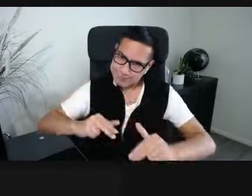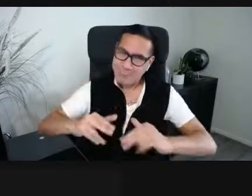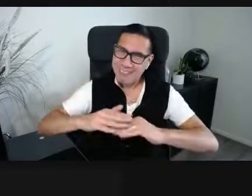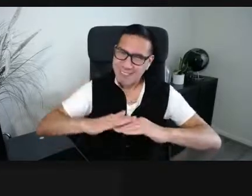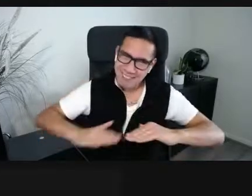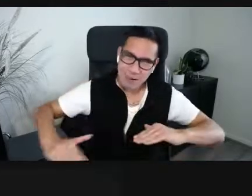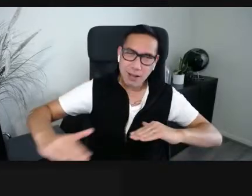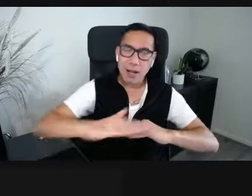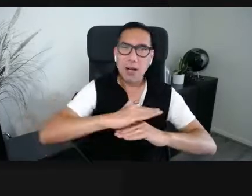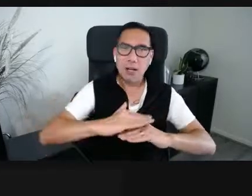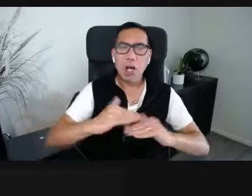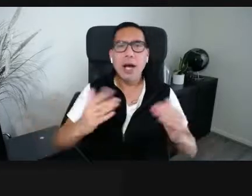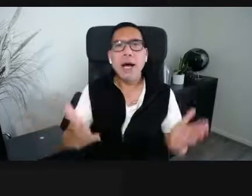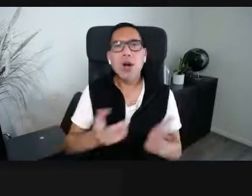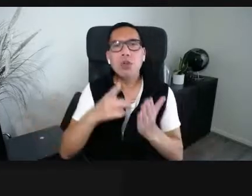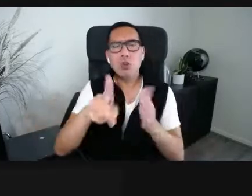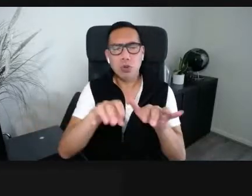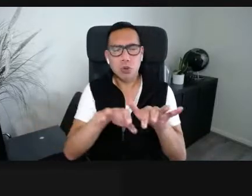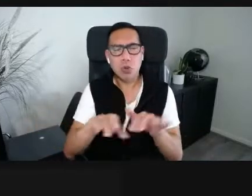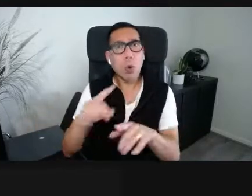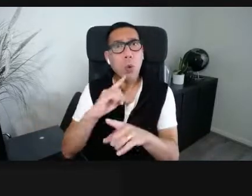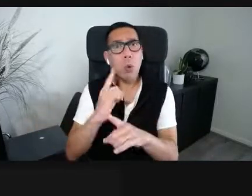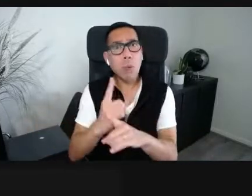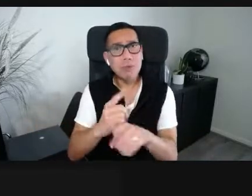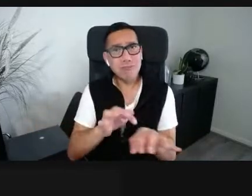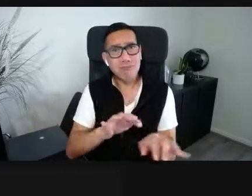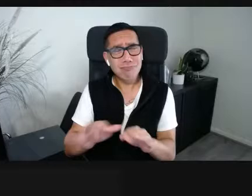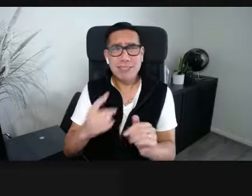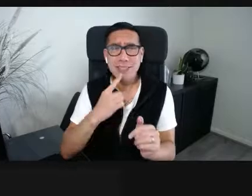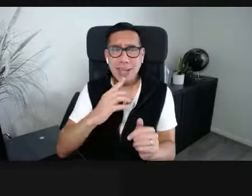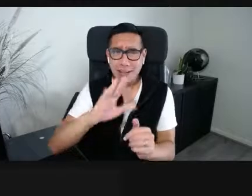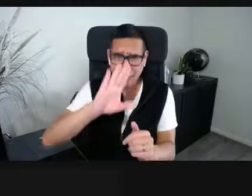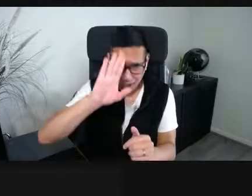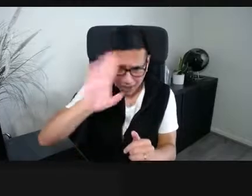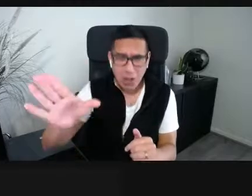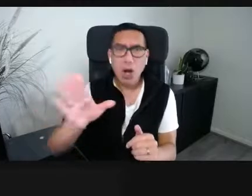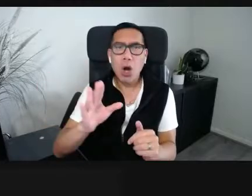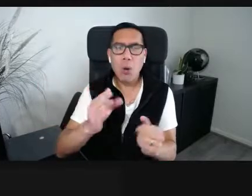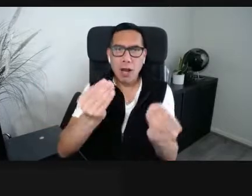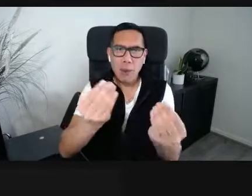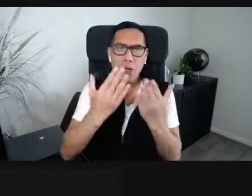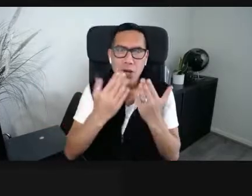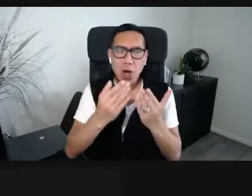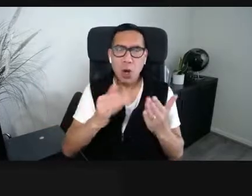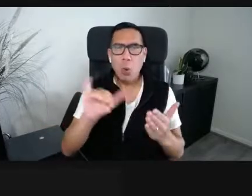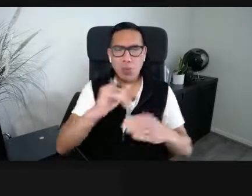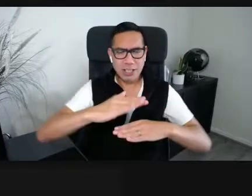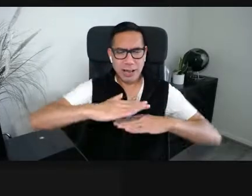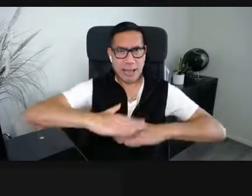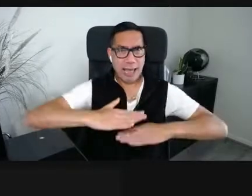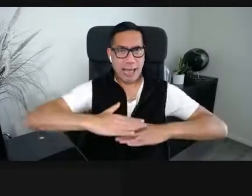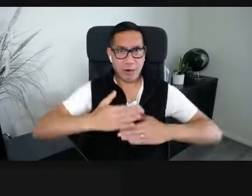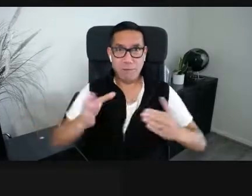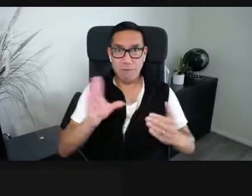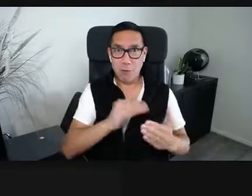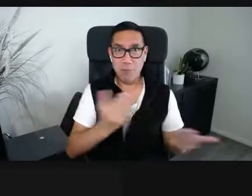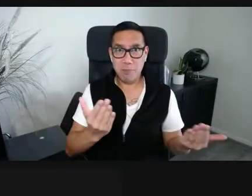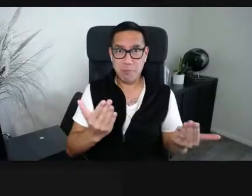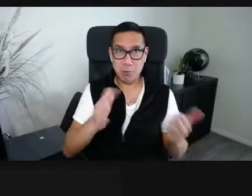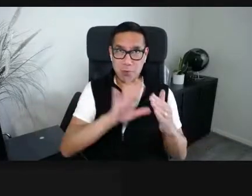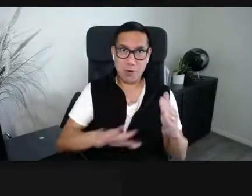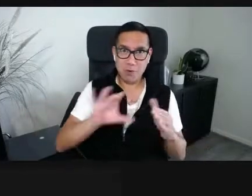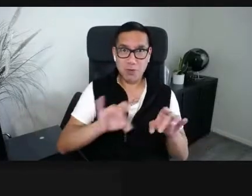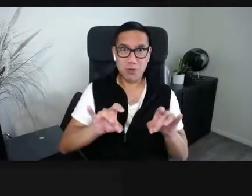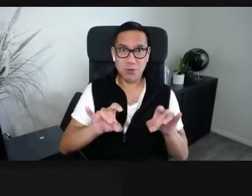in the comments, say hello and let us know which land you're on all around the country. What have we got in